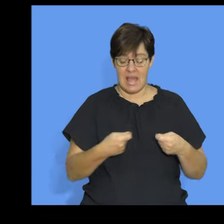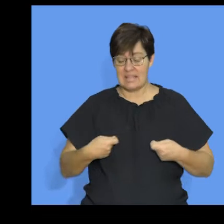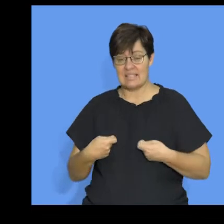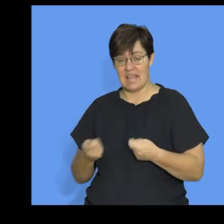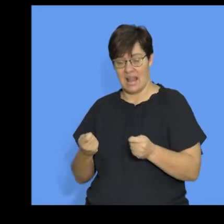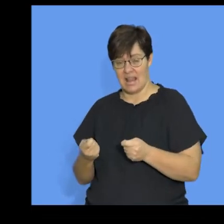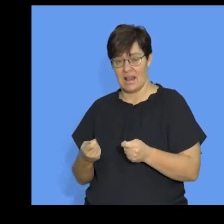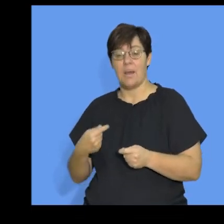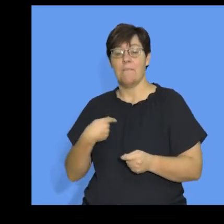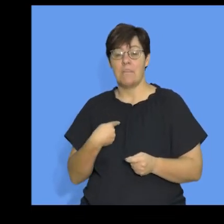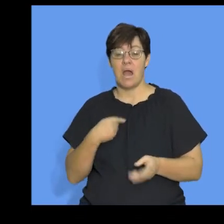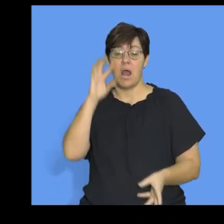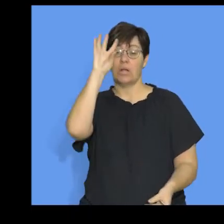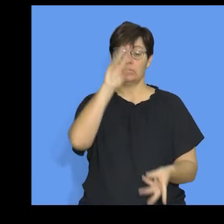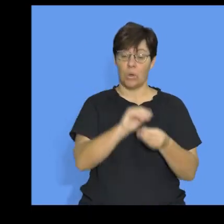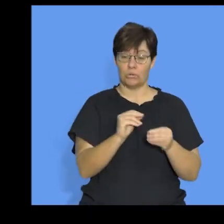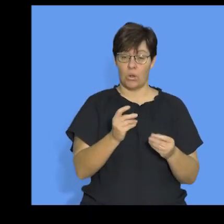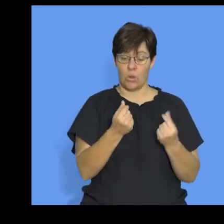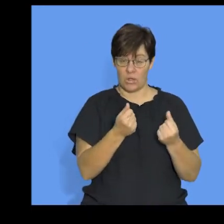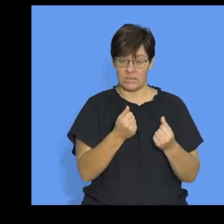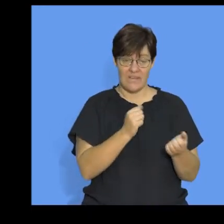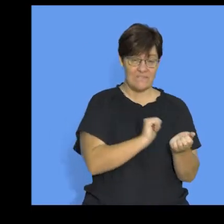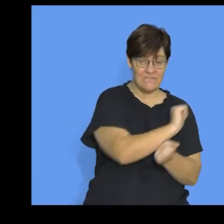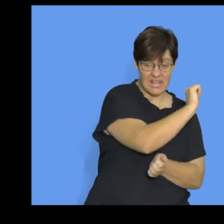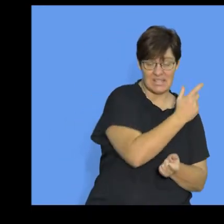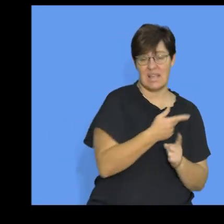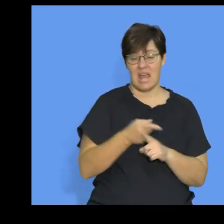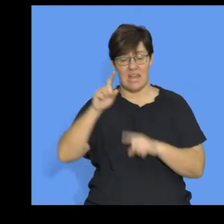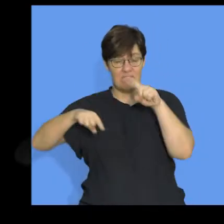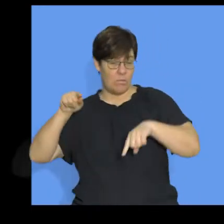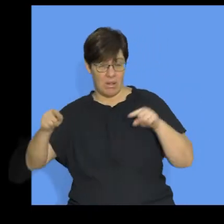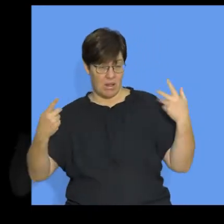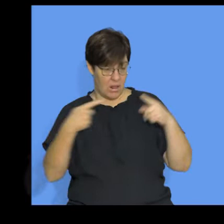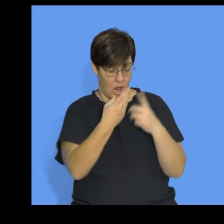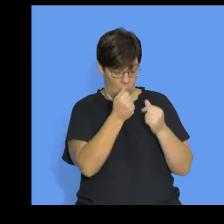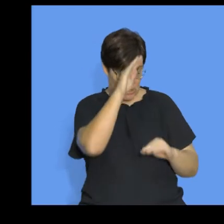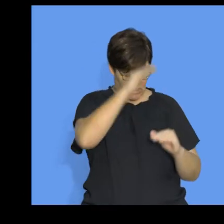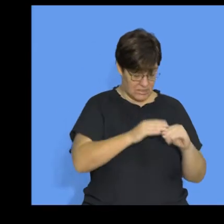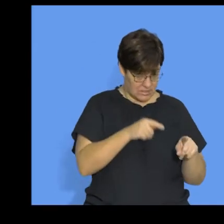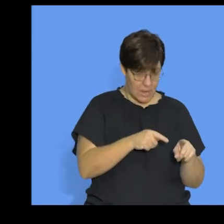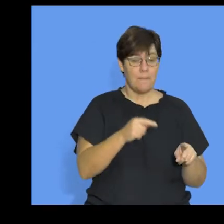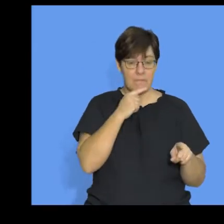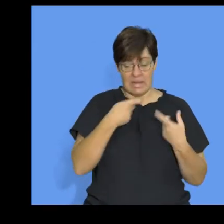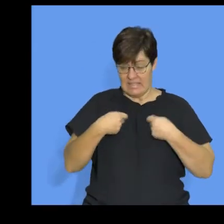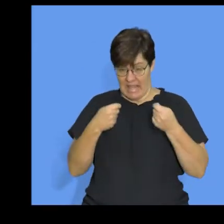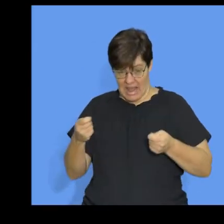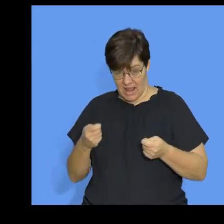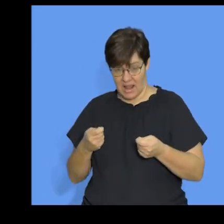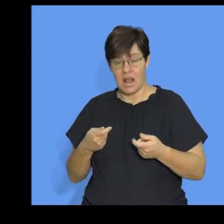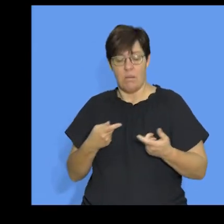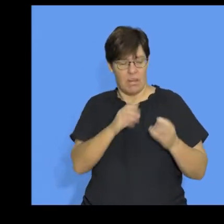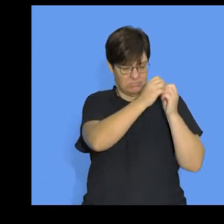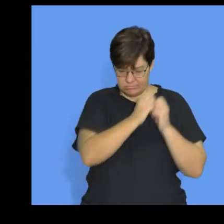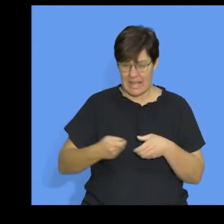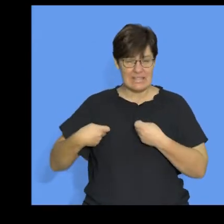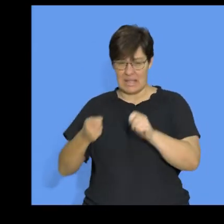cover the total cost, where obviously your incomes will be equal to your expenses. In other words, you're not